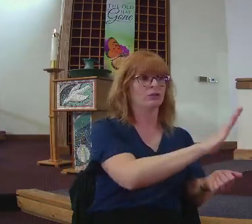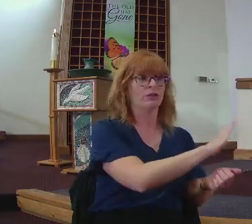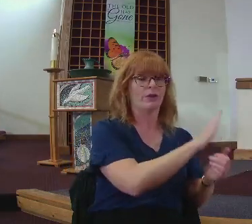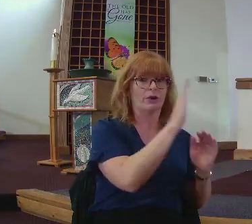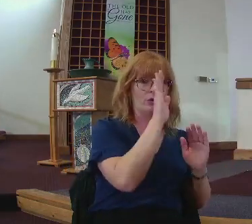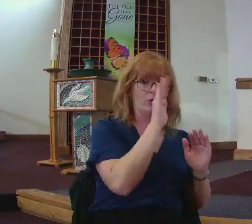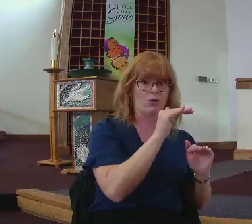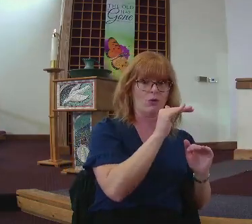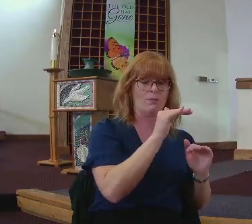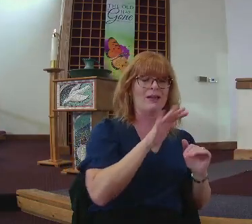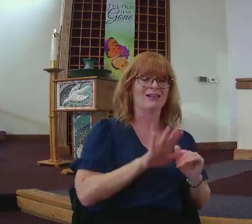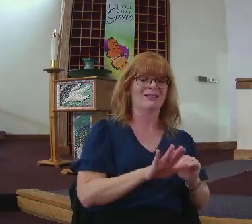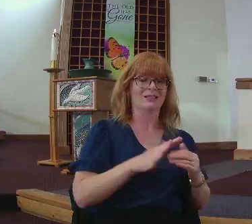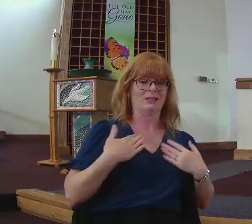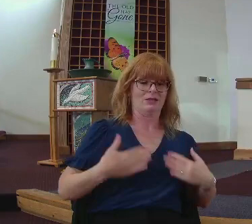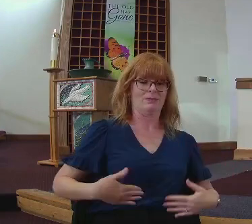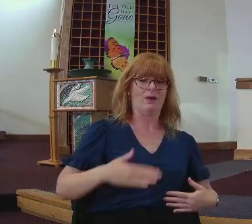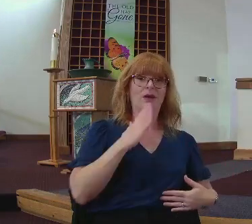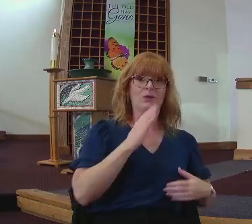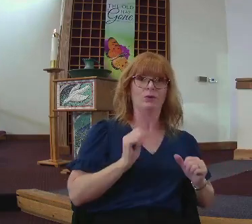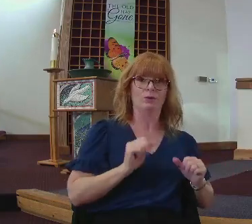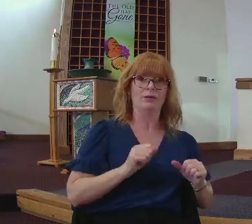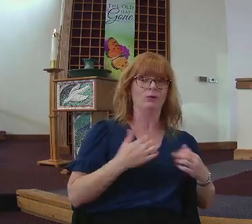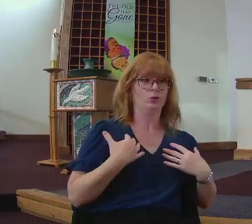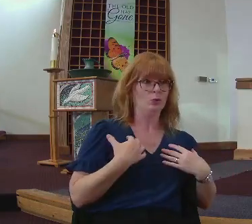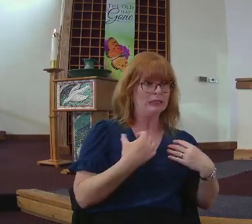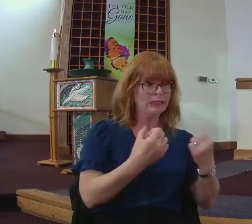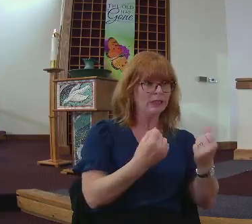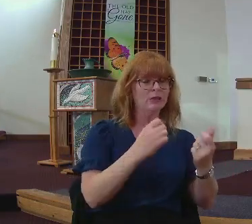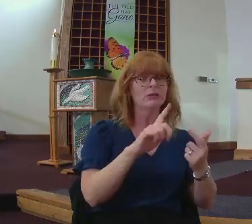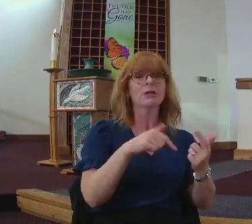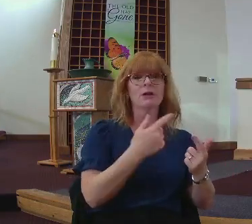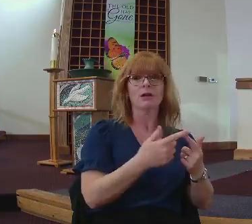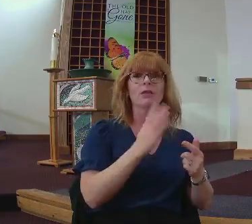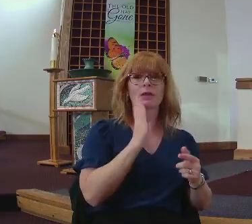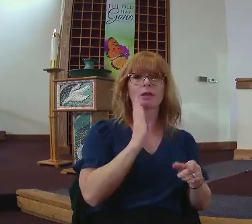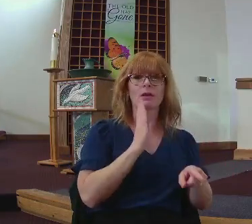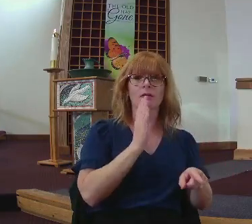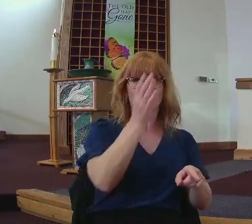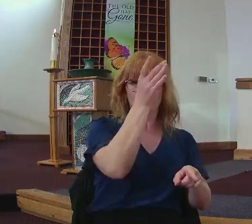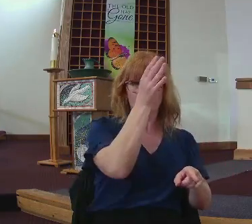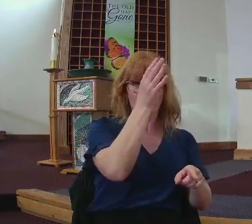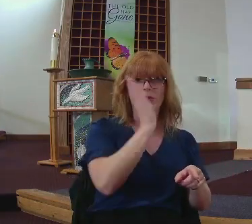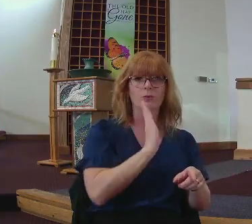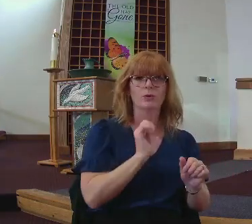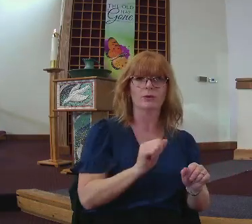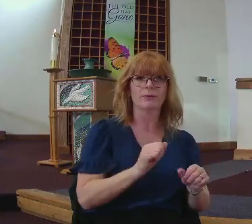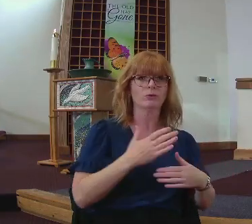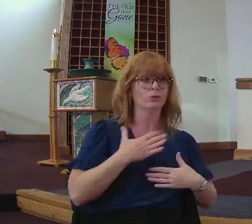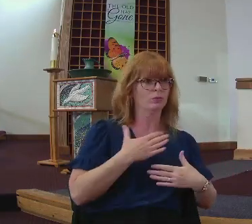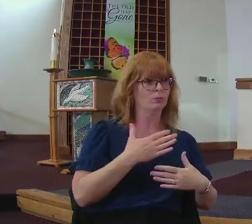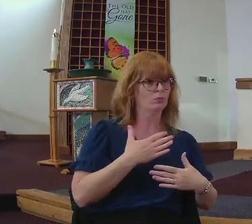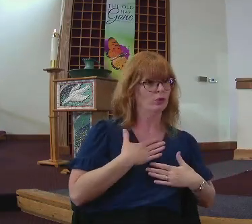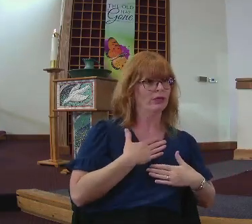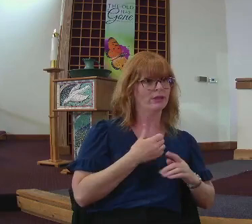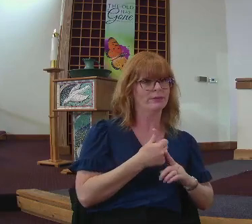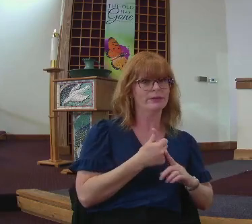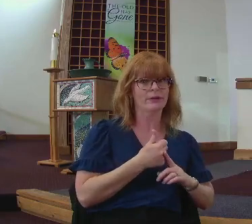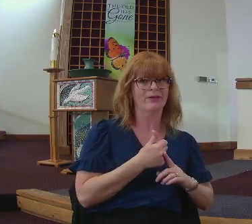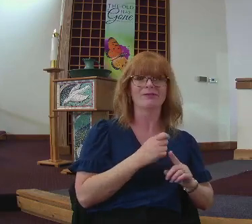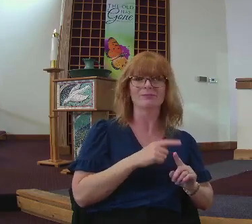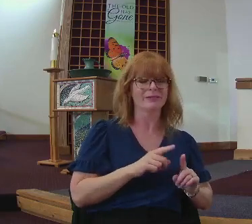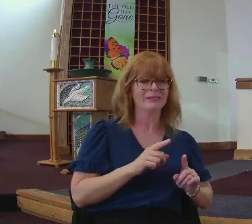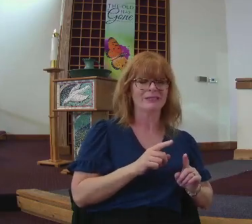heal enough so that he would be able to breathe on his own and be able to come off life support. But it was not